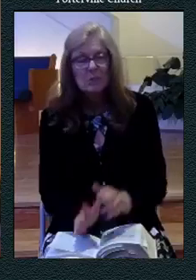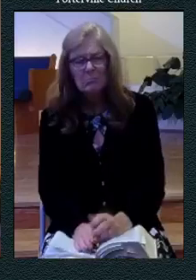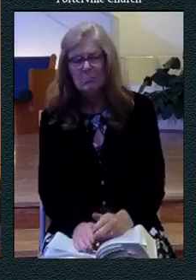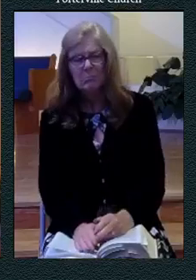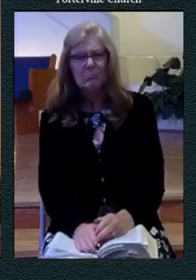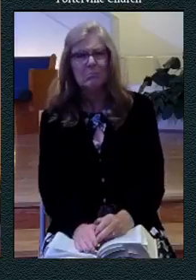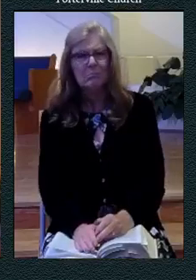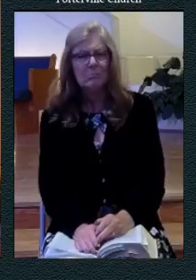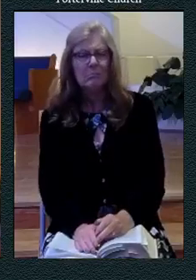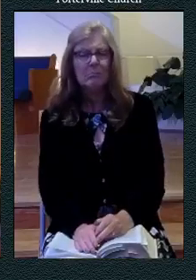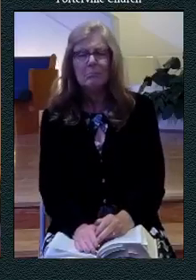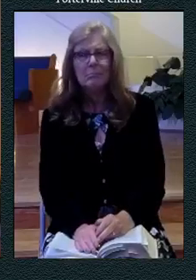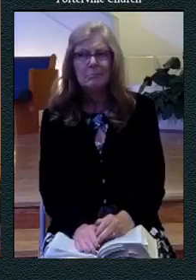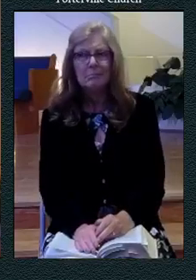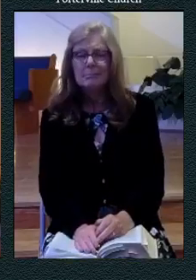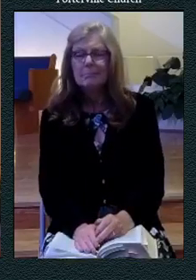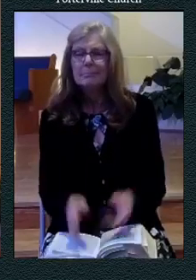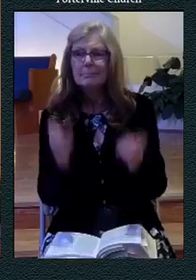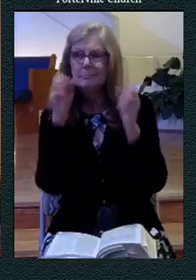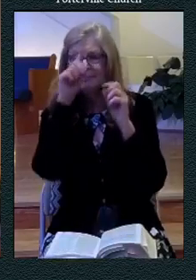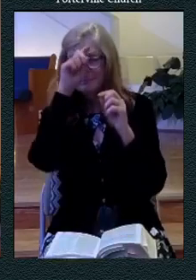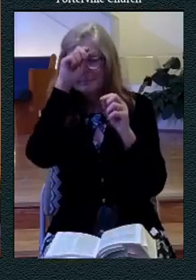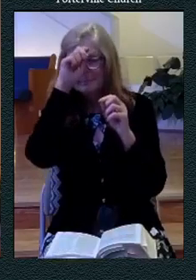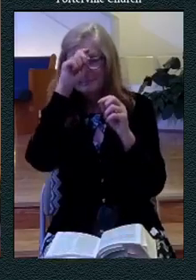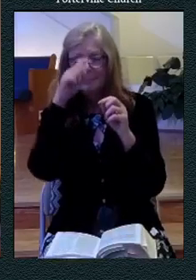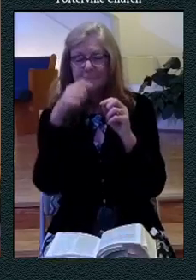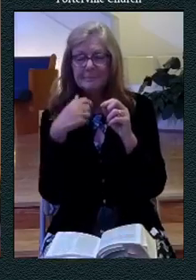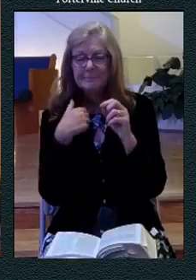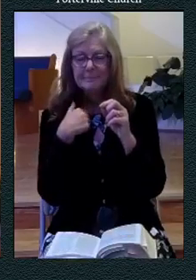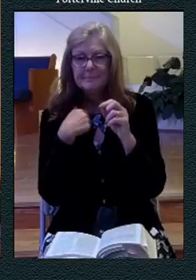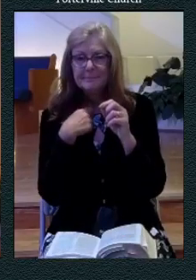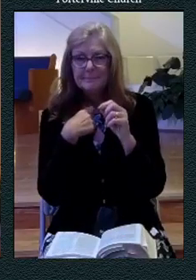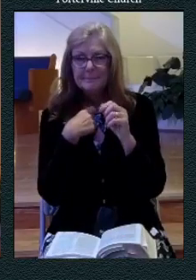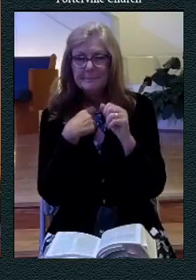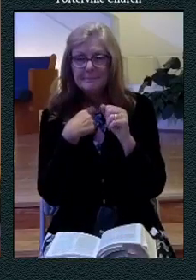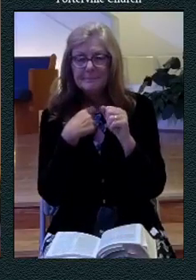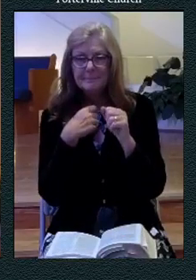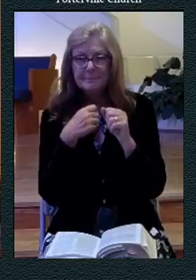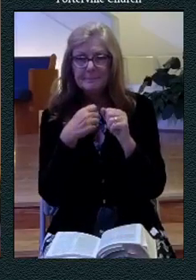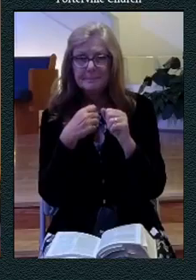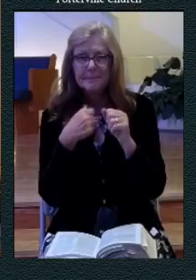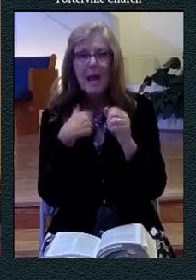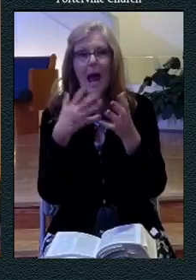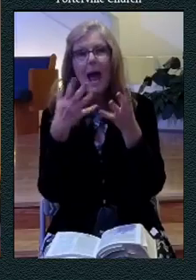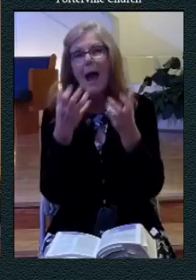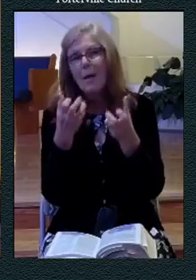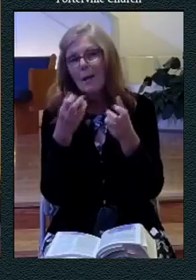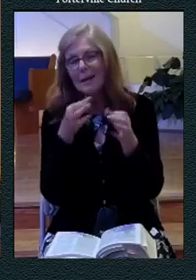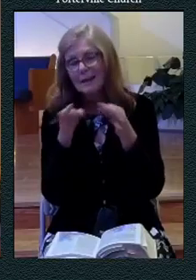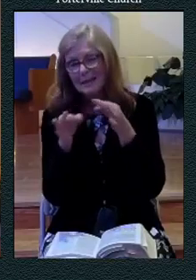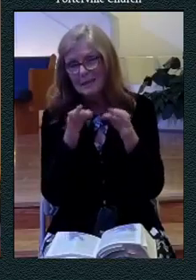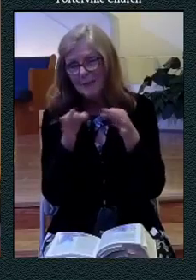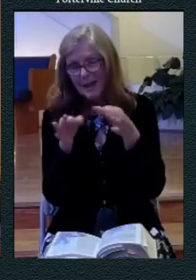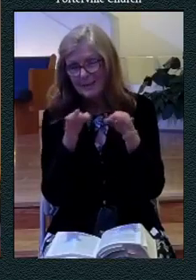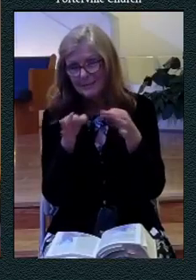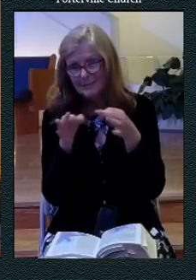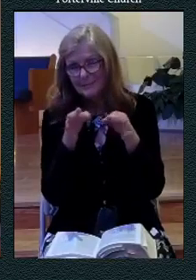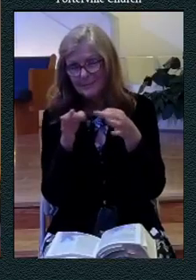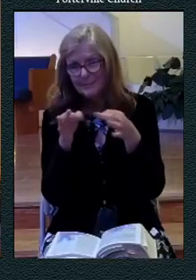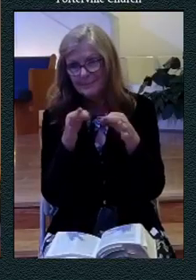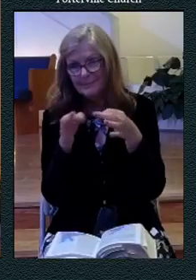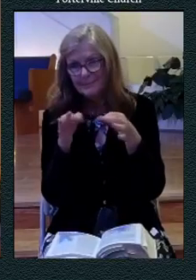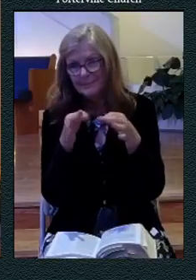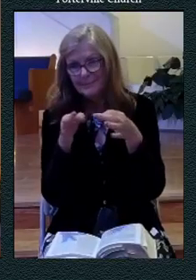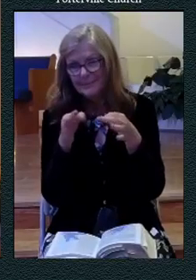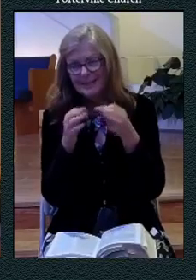I want to put this in very practical terms. I'm shifting a little bit from what I just said, but I want to put this in very practical terms because this is the